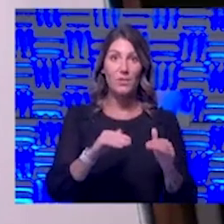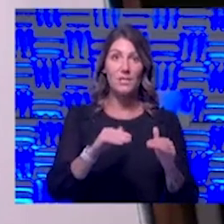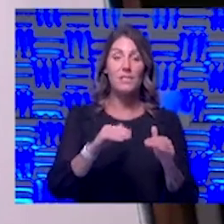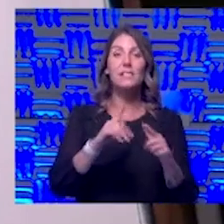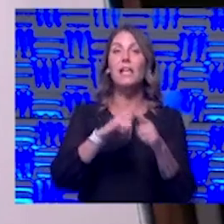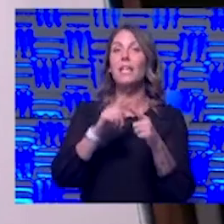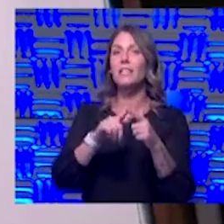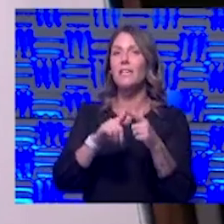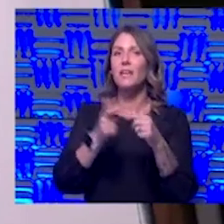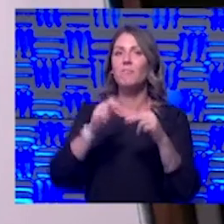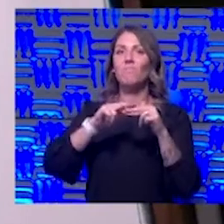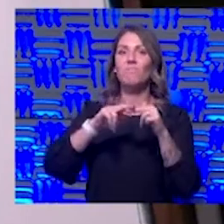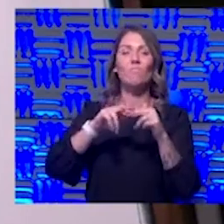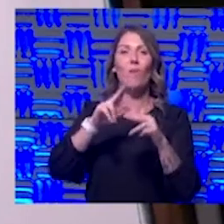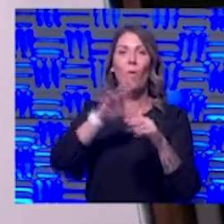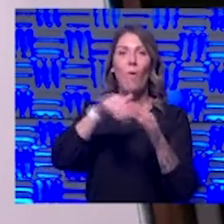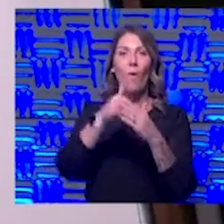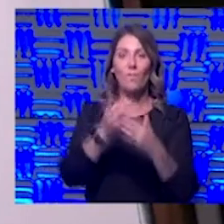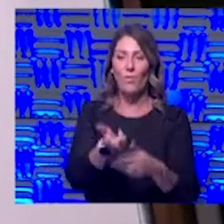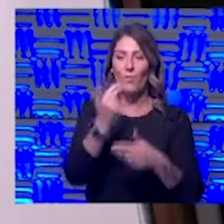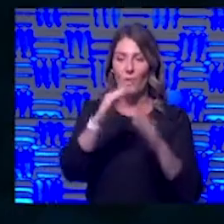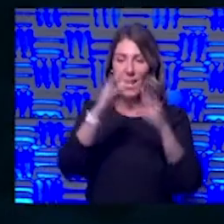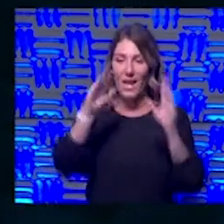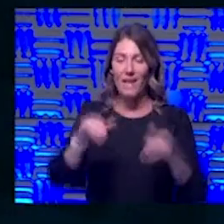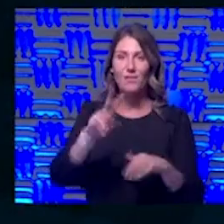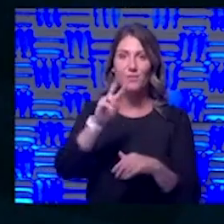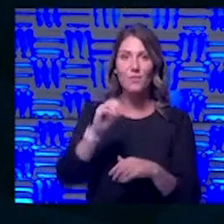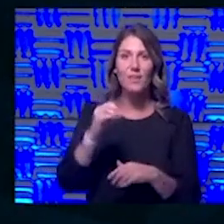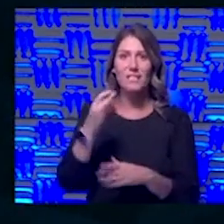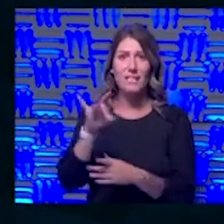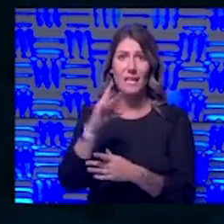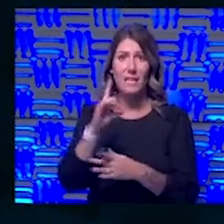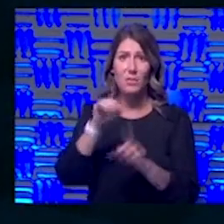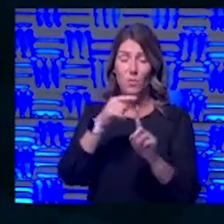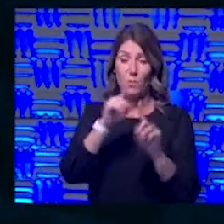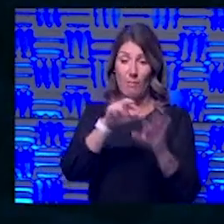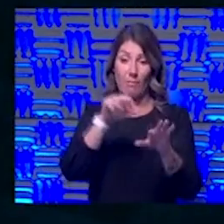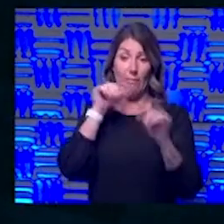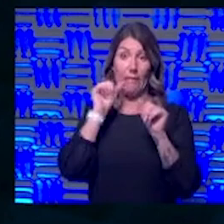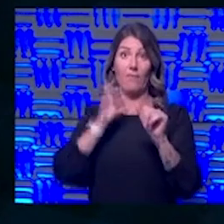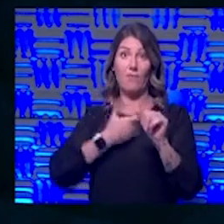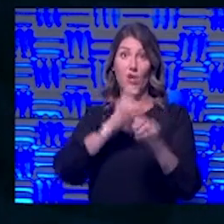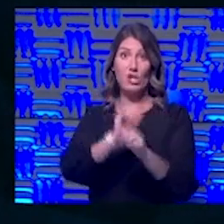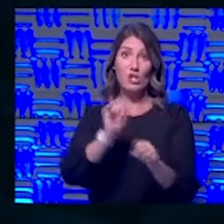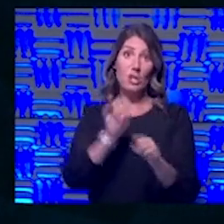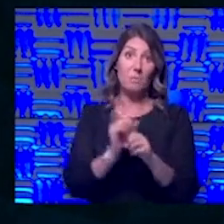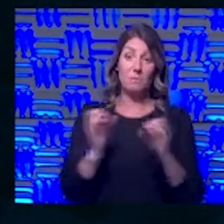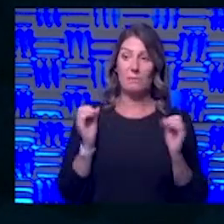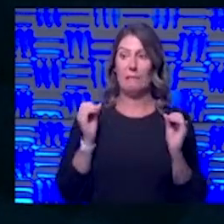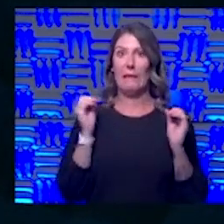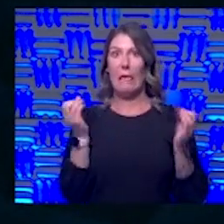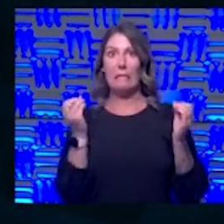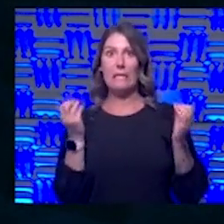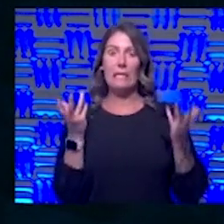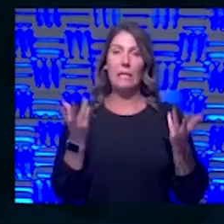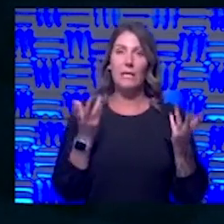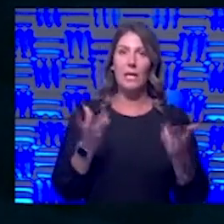2018. It took a while there because when we left our jobs, we didn't have anything at that point. We were just kind of, you know,